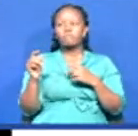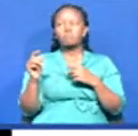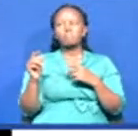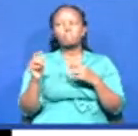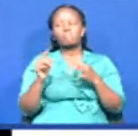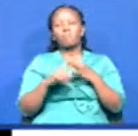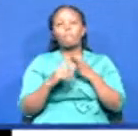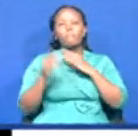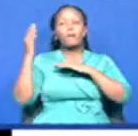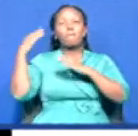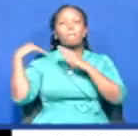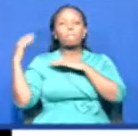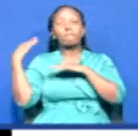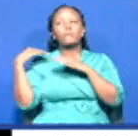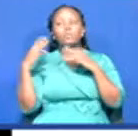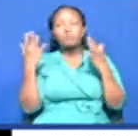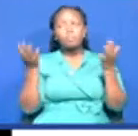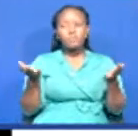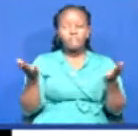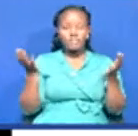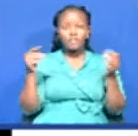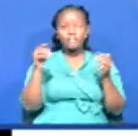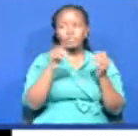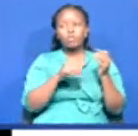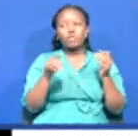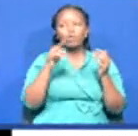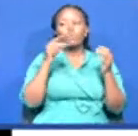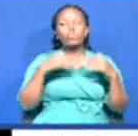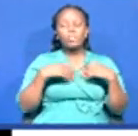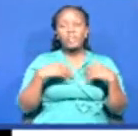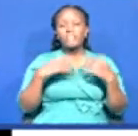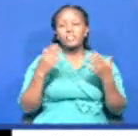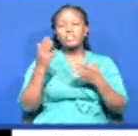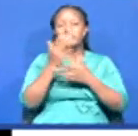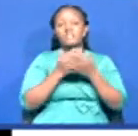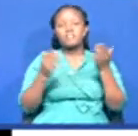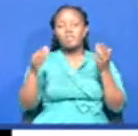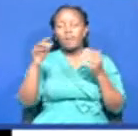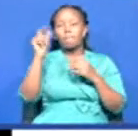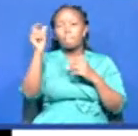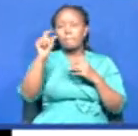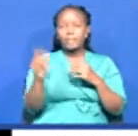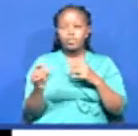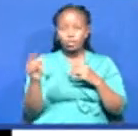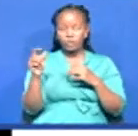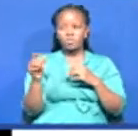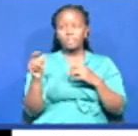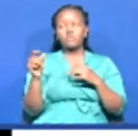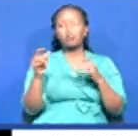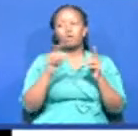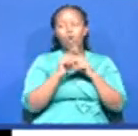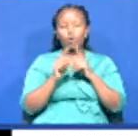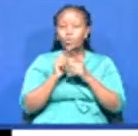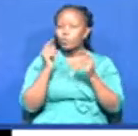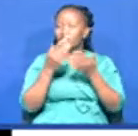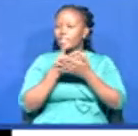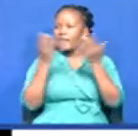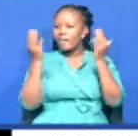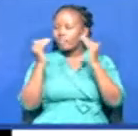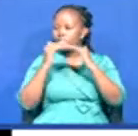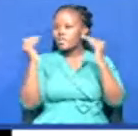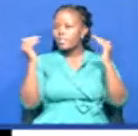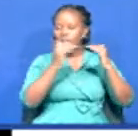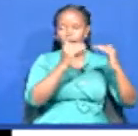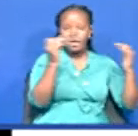Previously, we were calling them provinces, now they are regions. At that level,